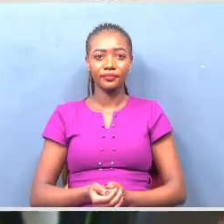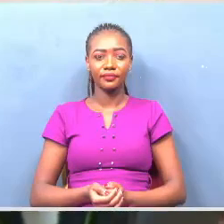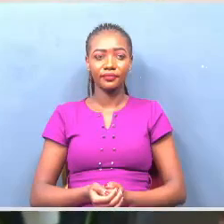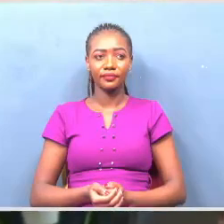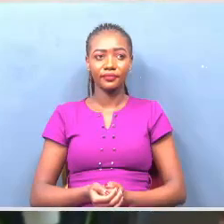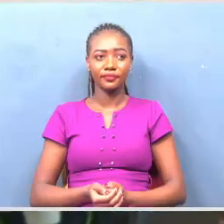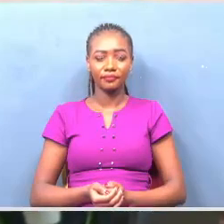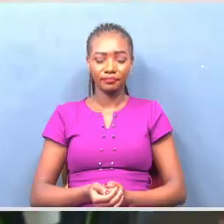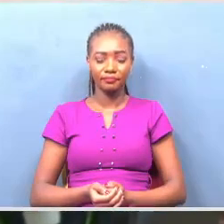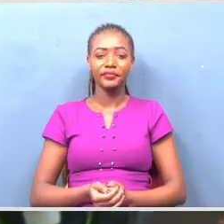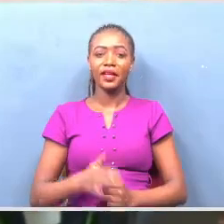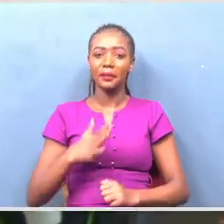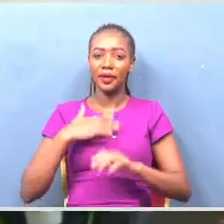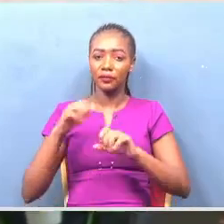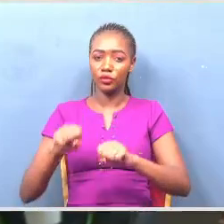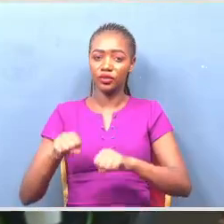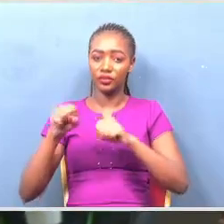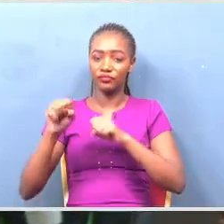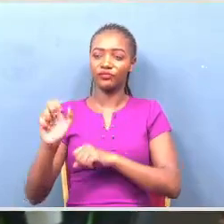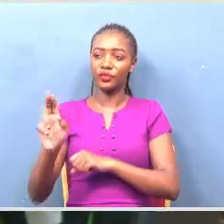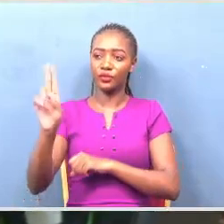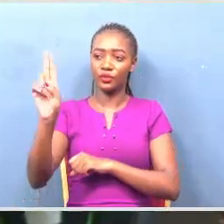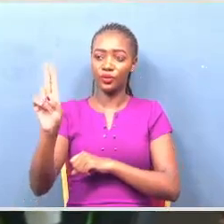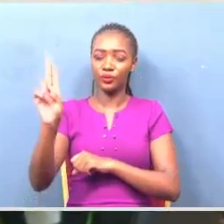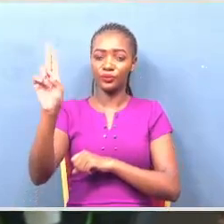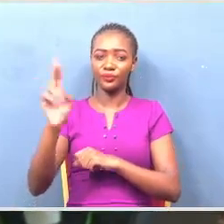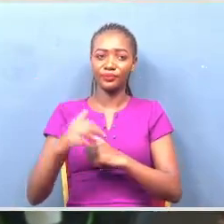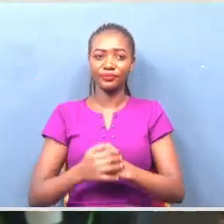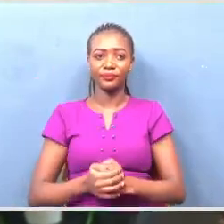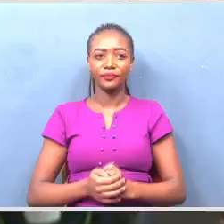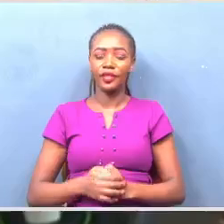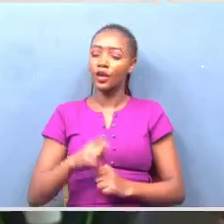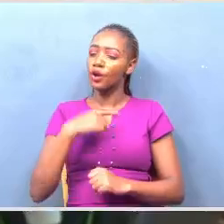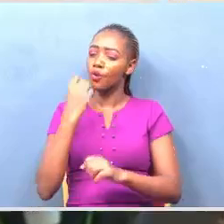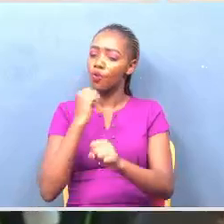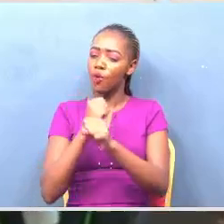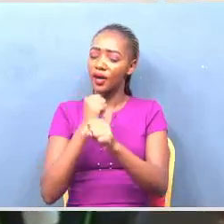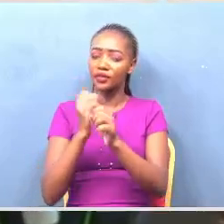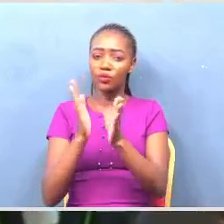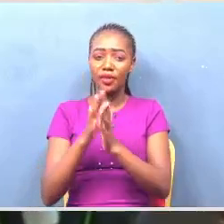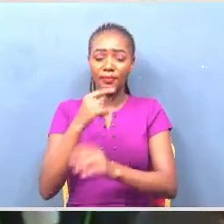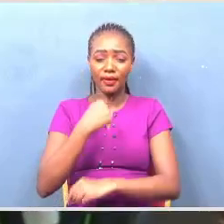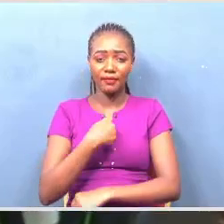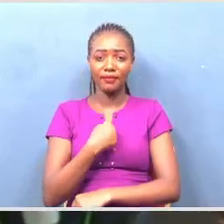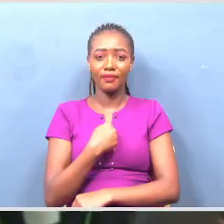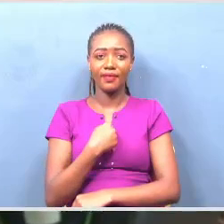His Excellency Uhuru Kenyatta, who has worked with me